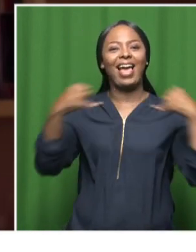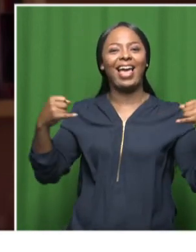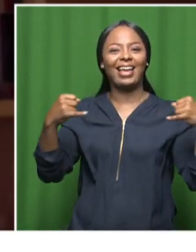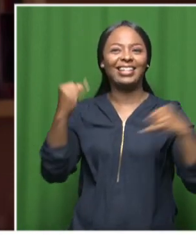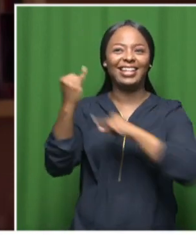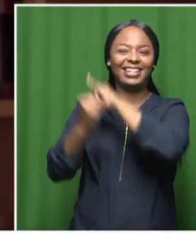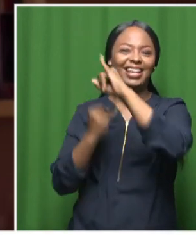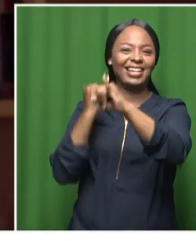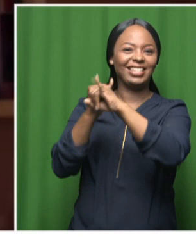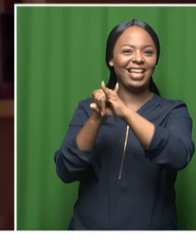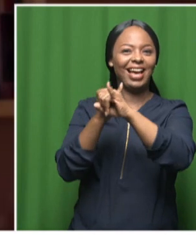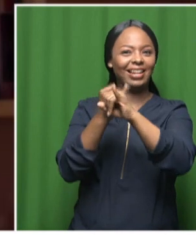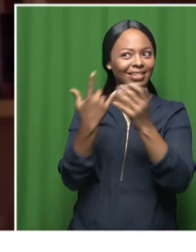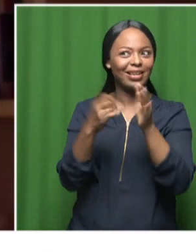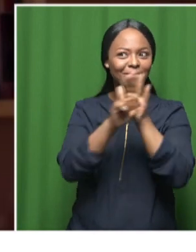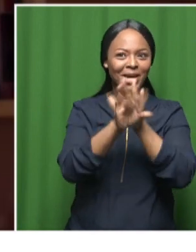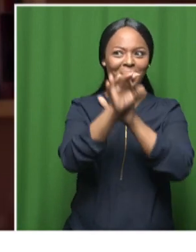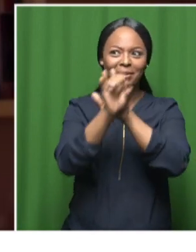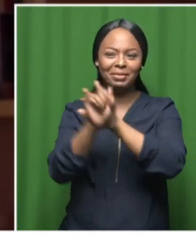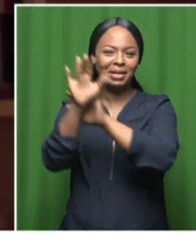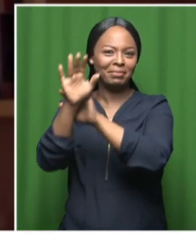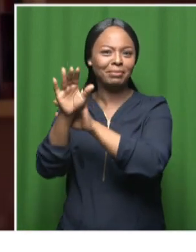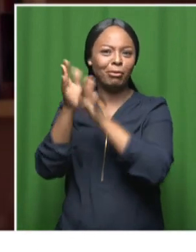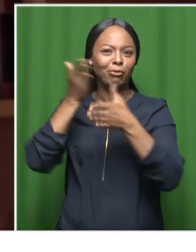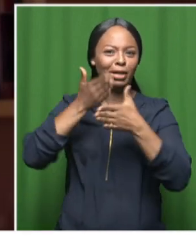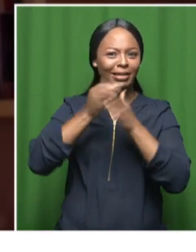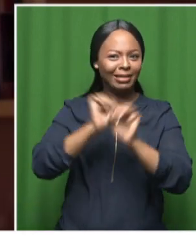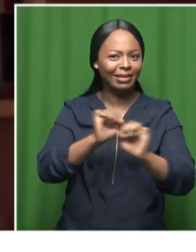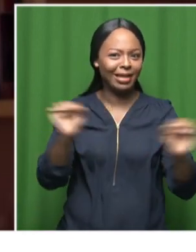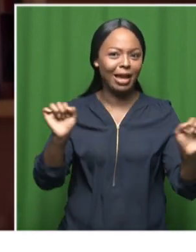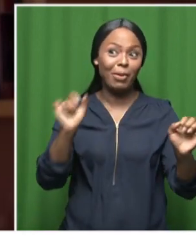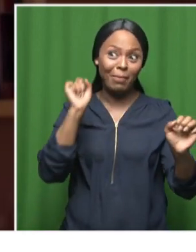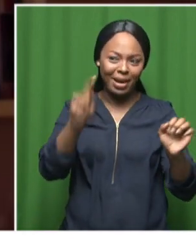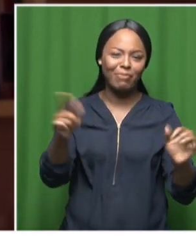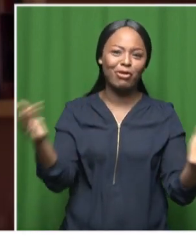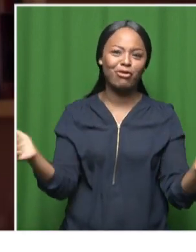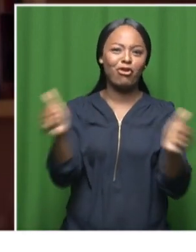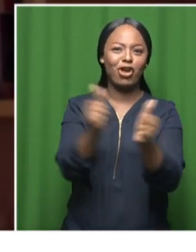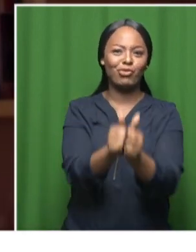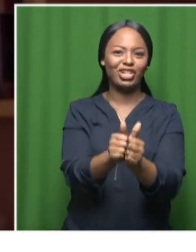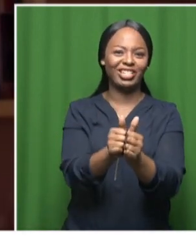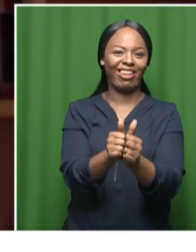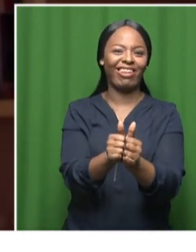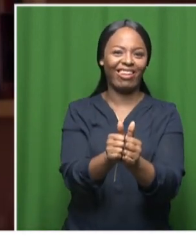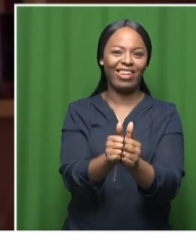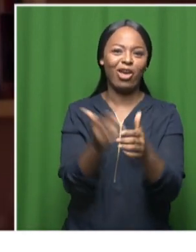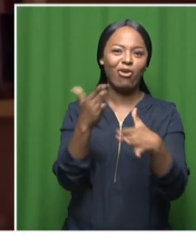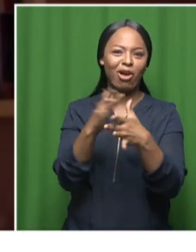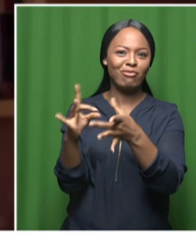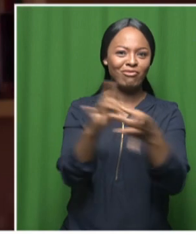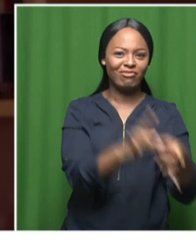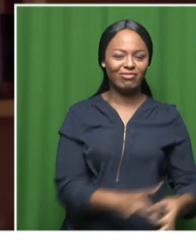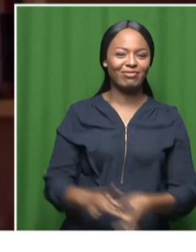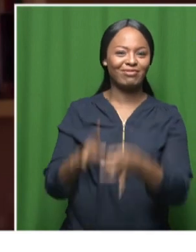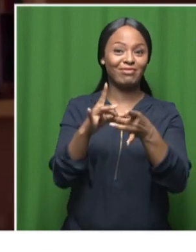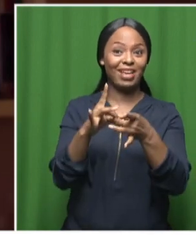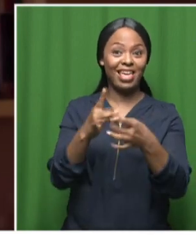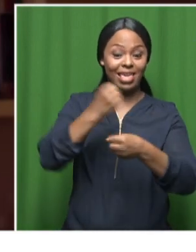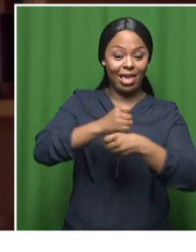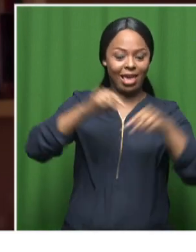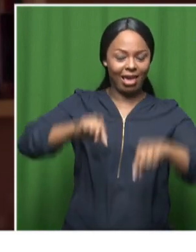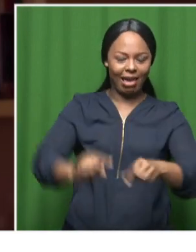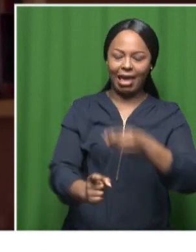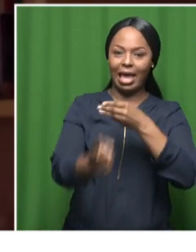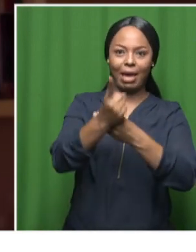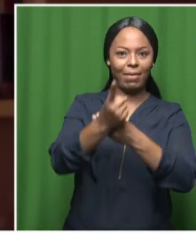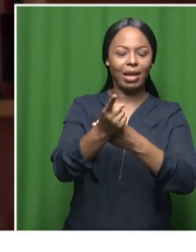in itself then created collaborations and connections that saw them this year tour